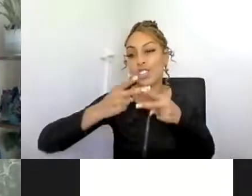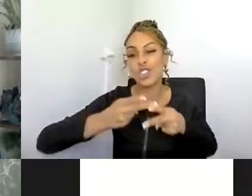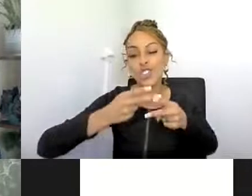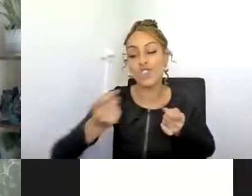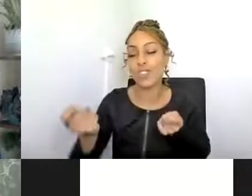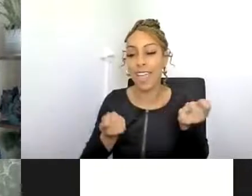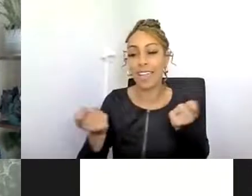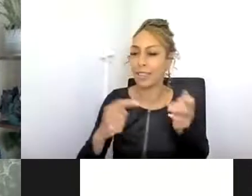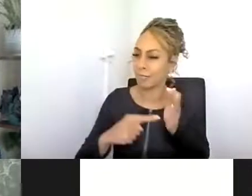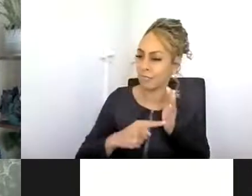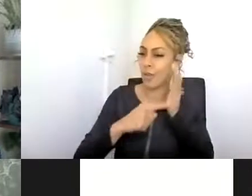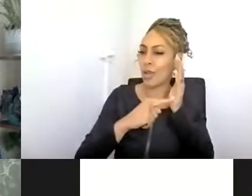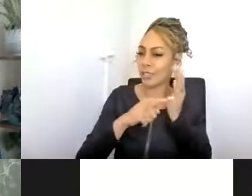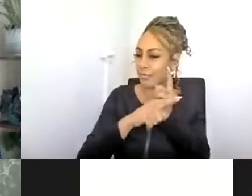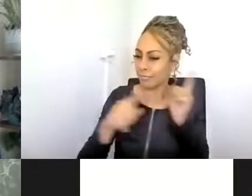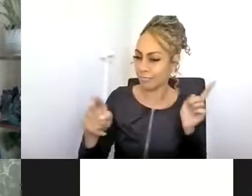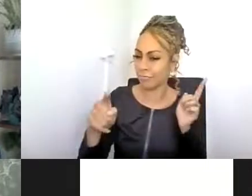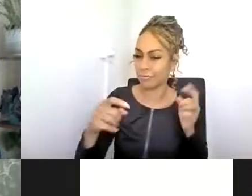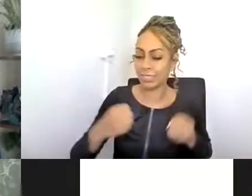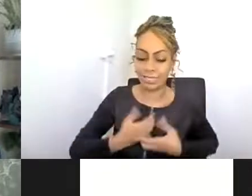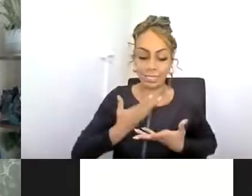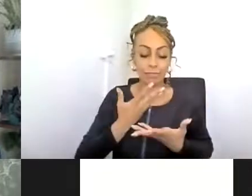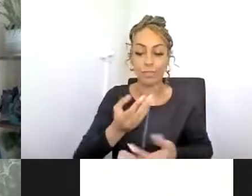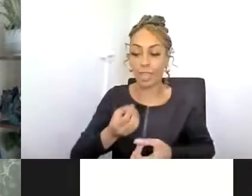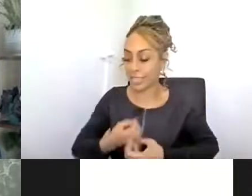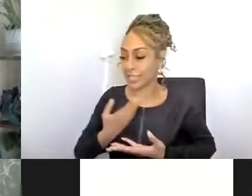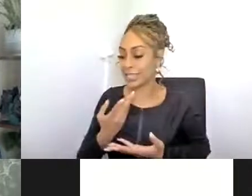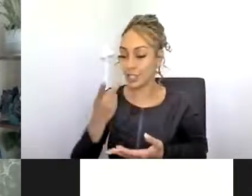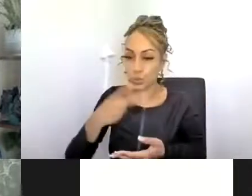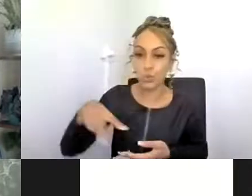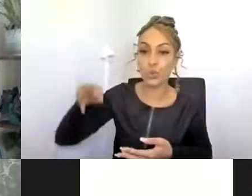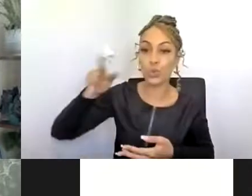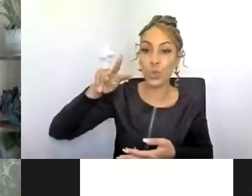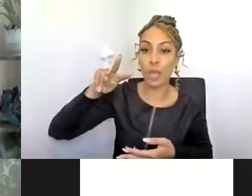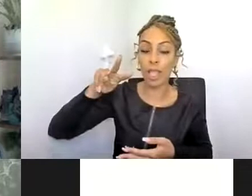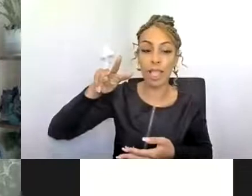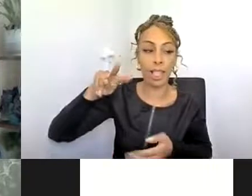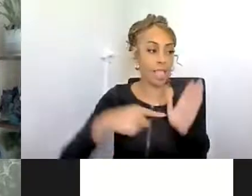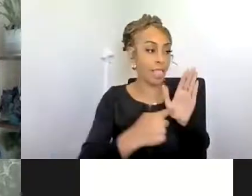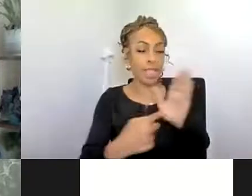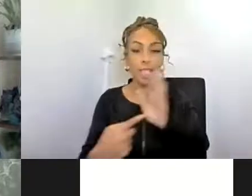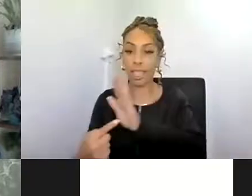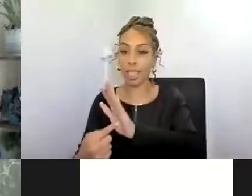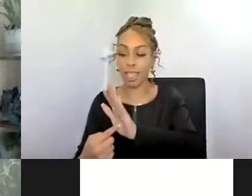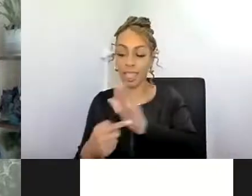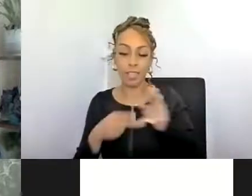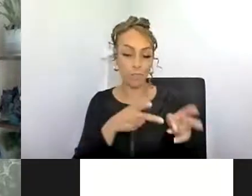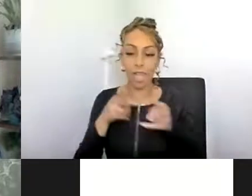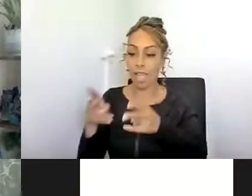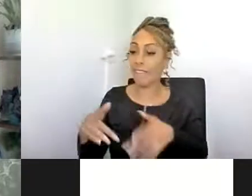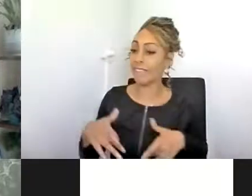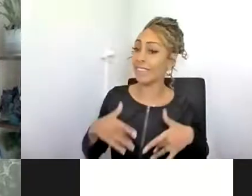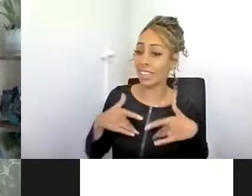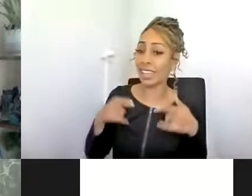was really important to express that duality of being an artist. And I felt that